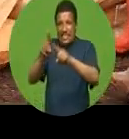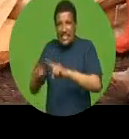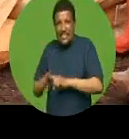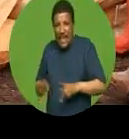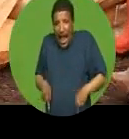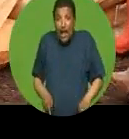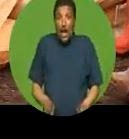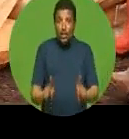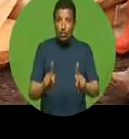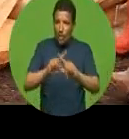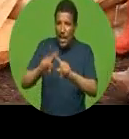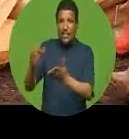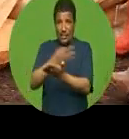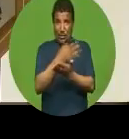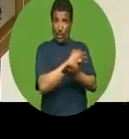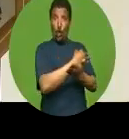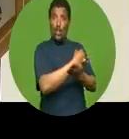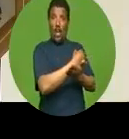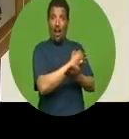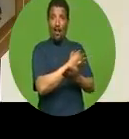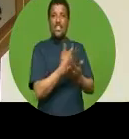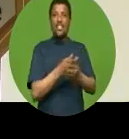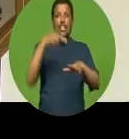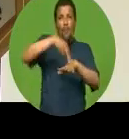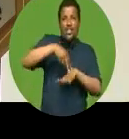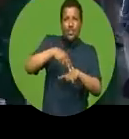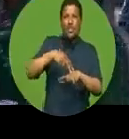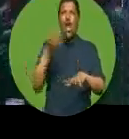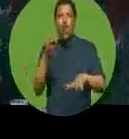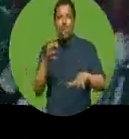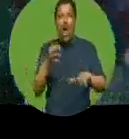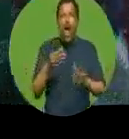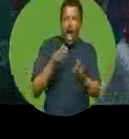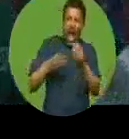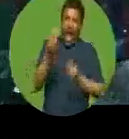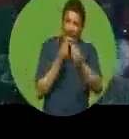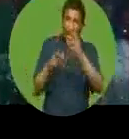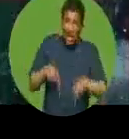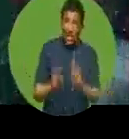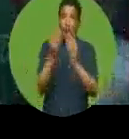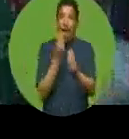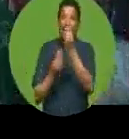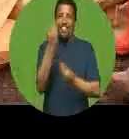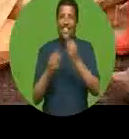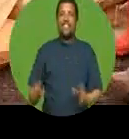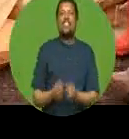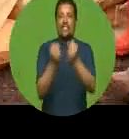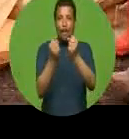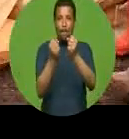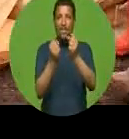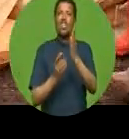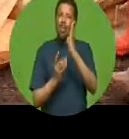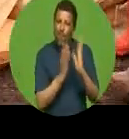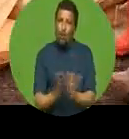diversification of agricultural production, establishment of agricultural marketing system, development